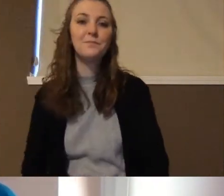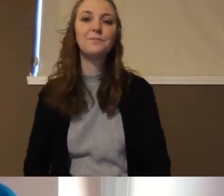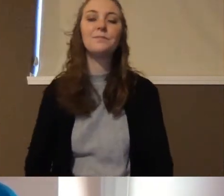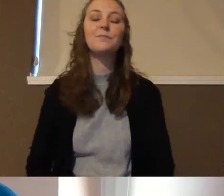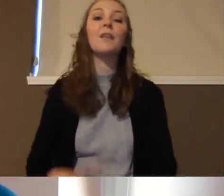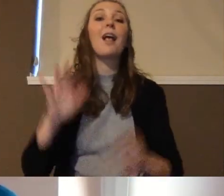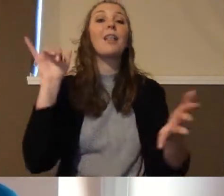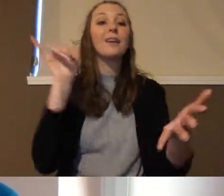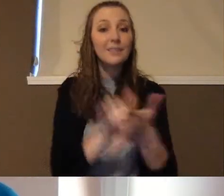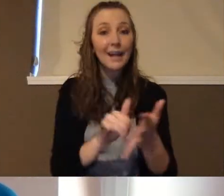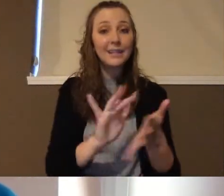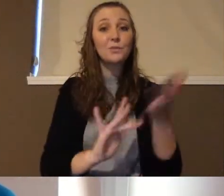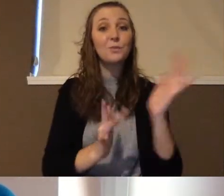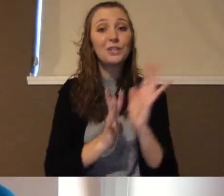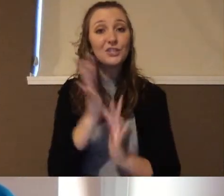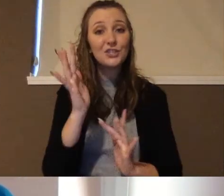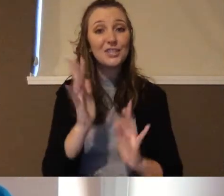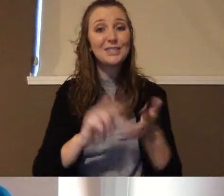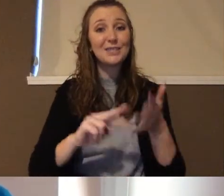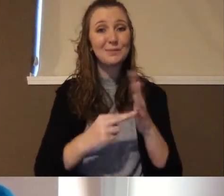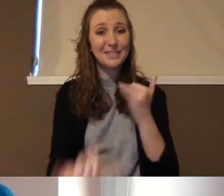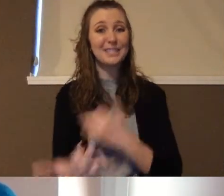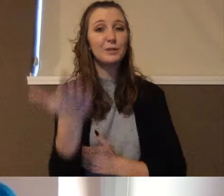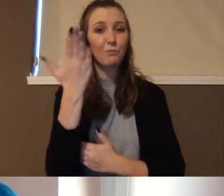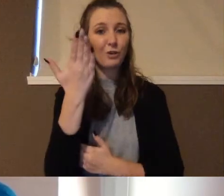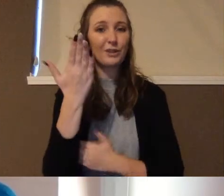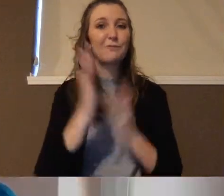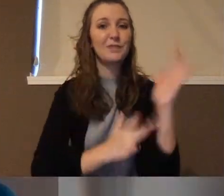time and this moment.